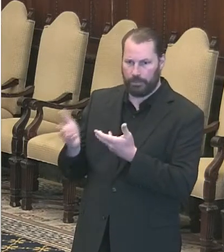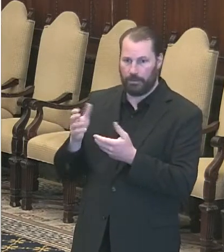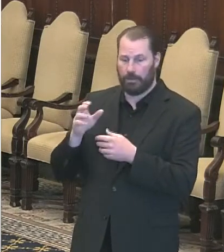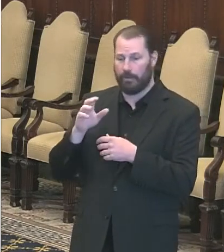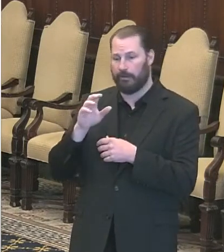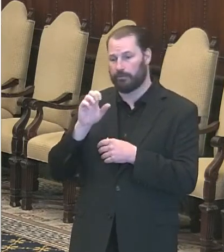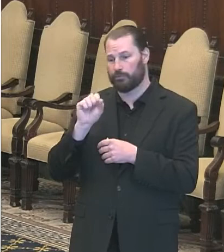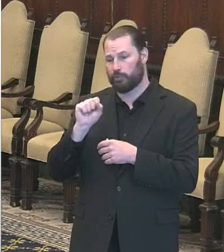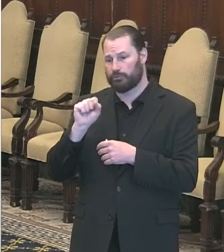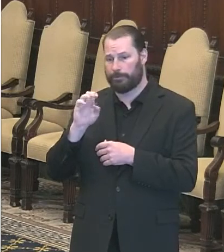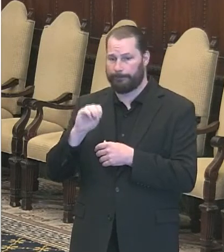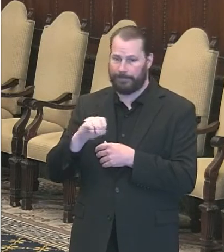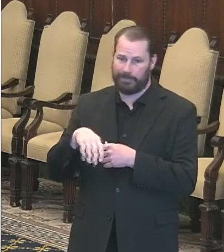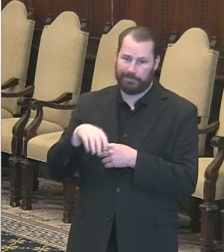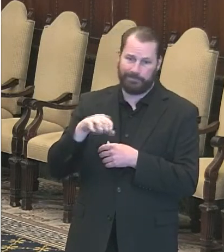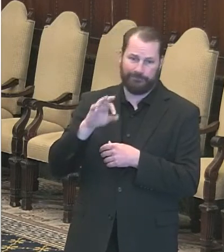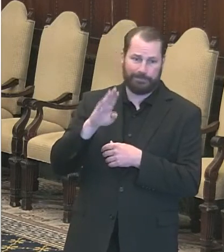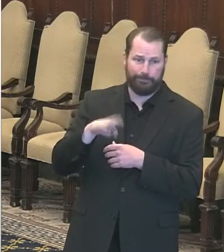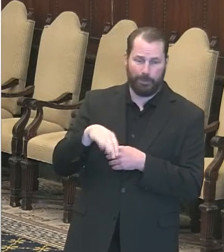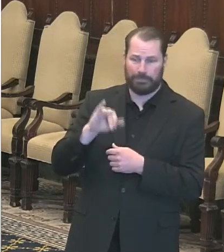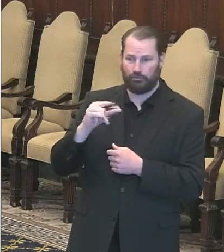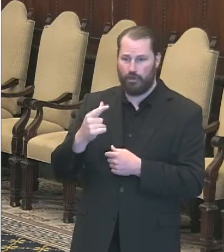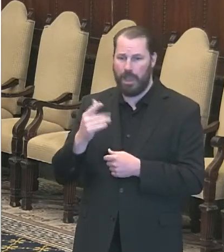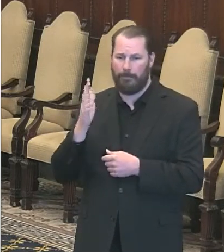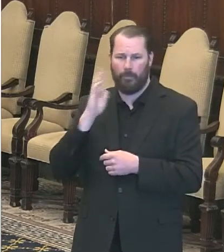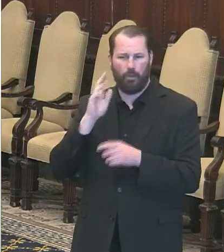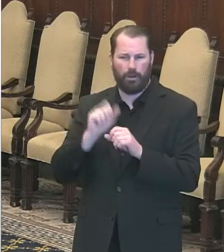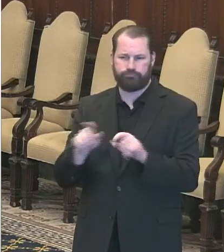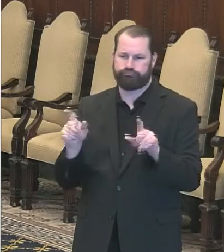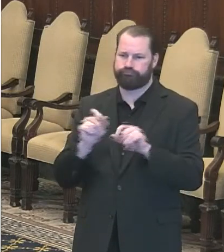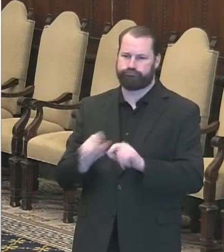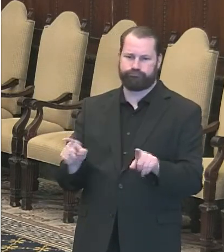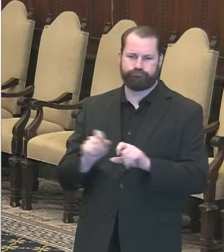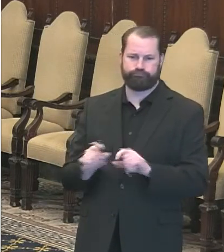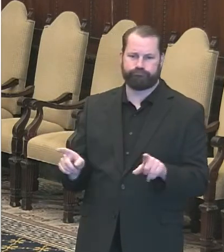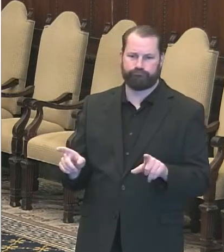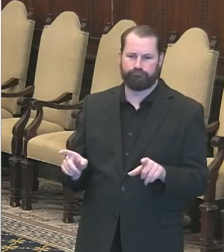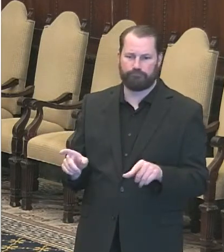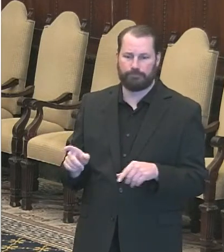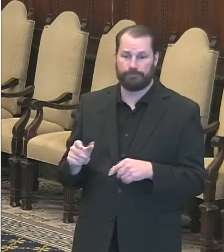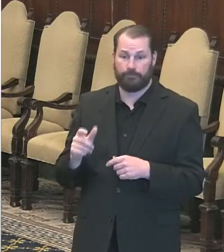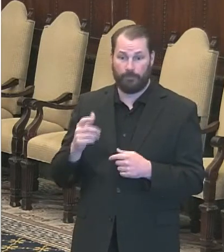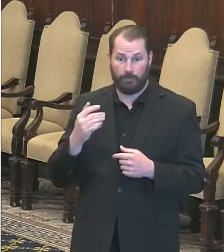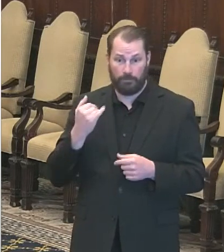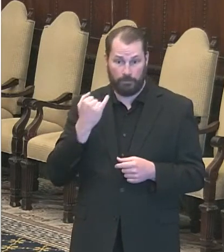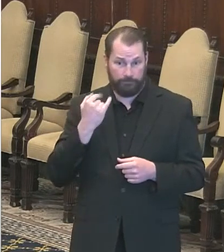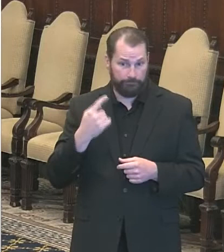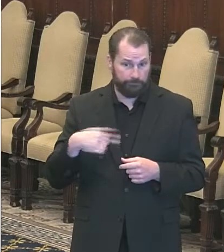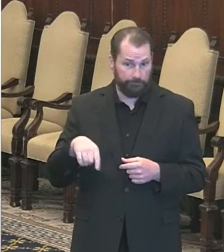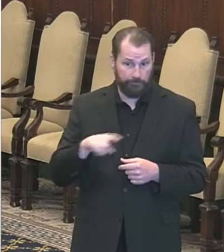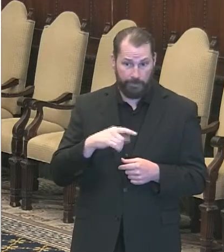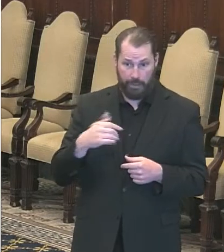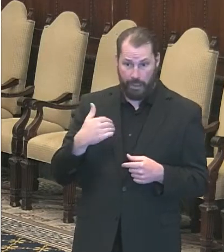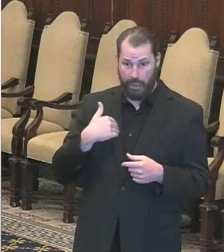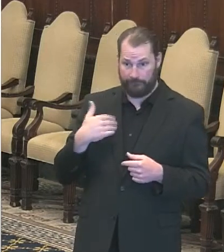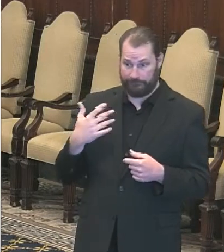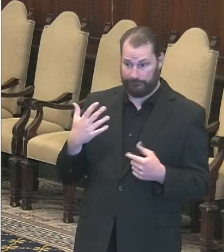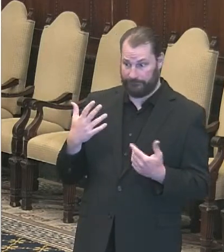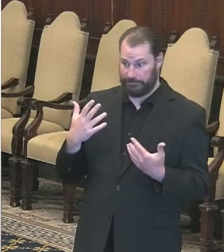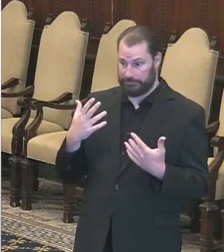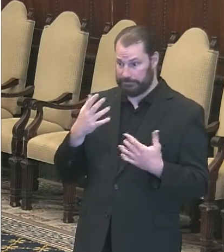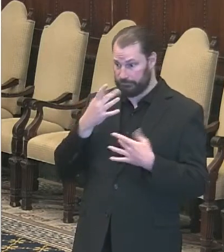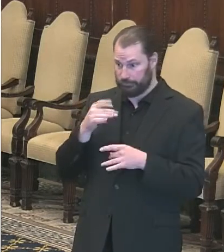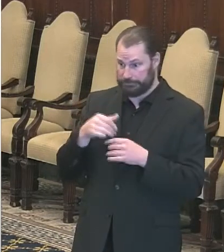that we get the word out that anybody that is interested in having a virtual July 4th experience should tune in to Welcome America and come